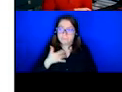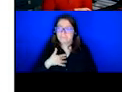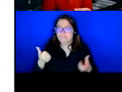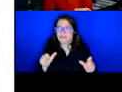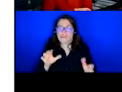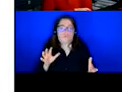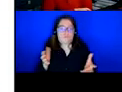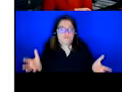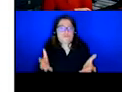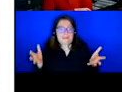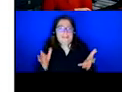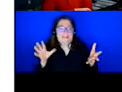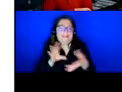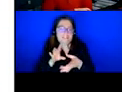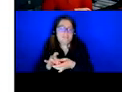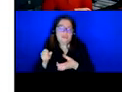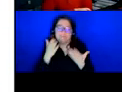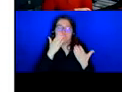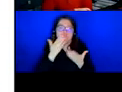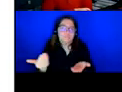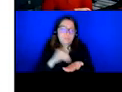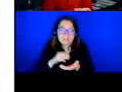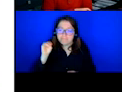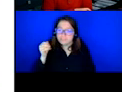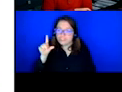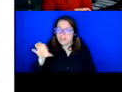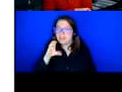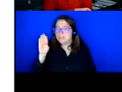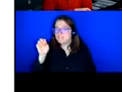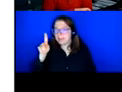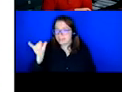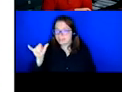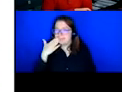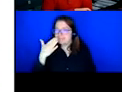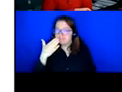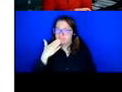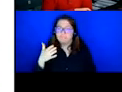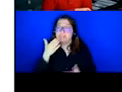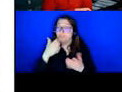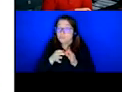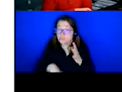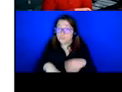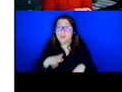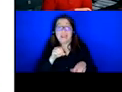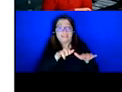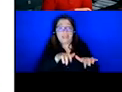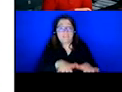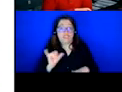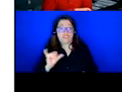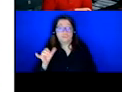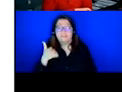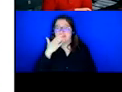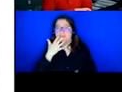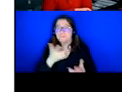but thank you again to Michelle, to Becky, to our interpreter and captioner. Thank you again both so